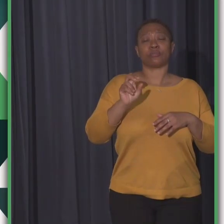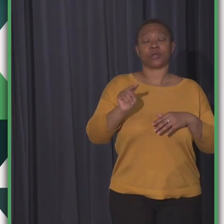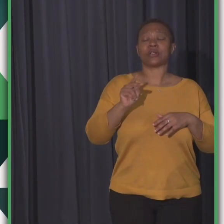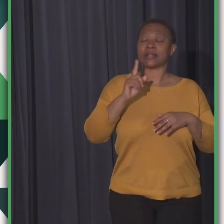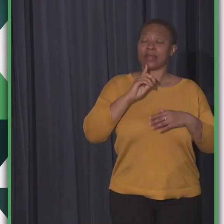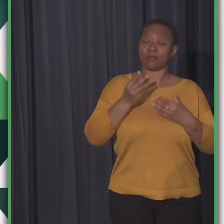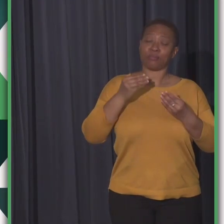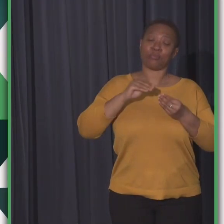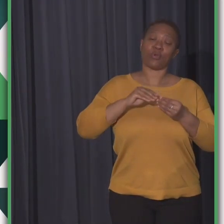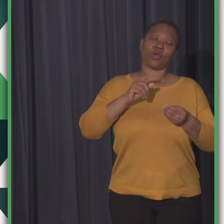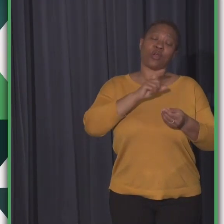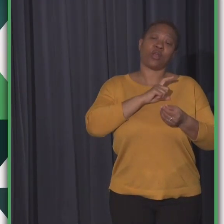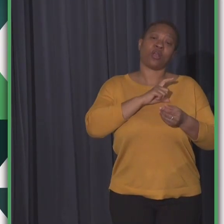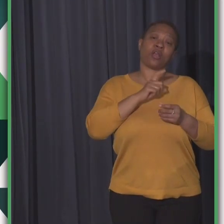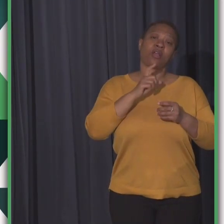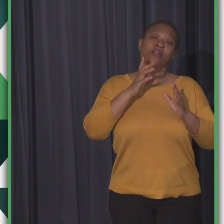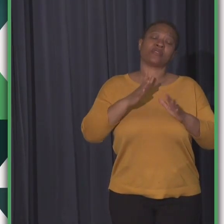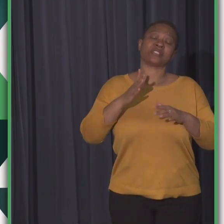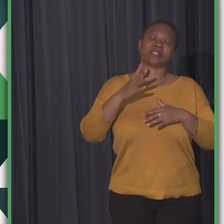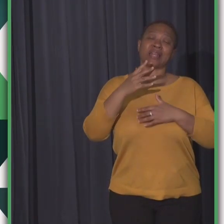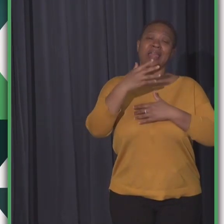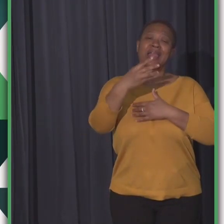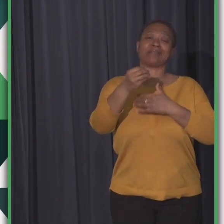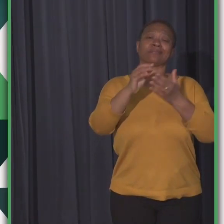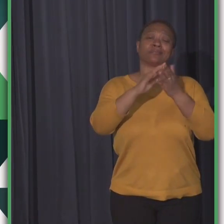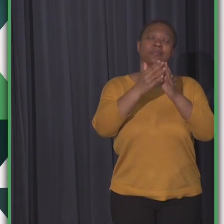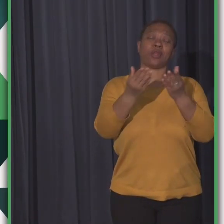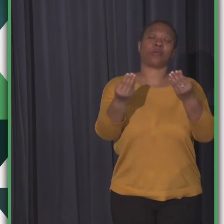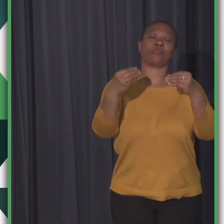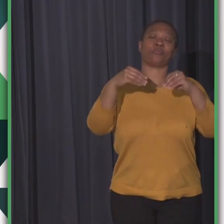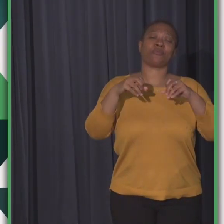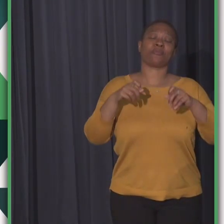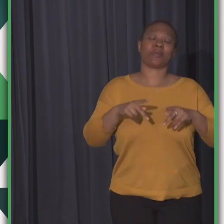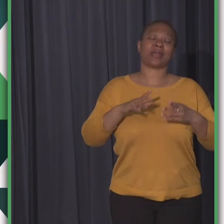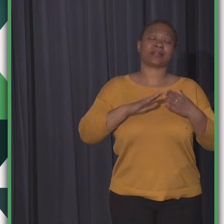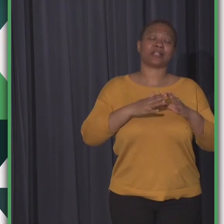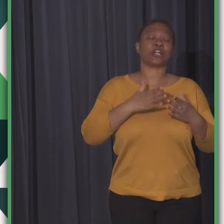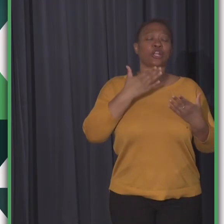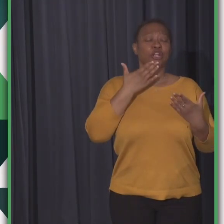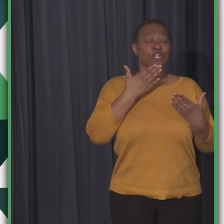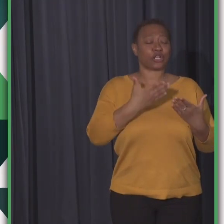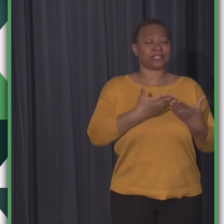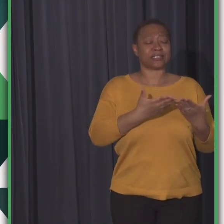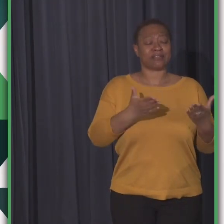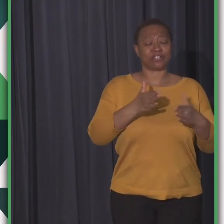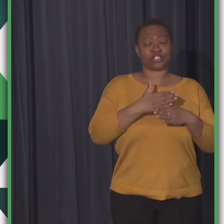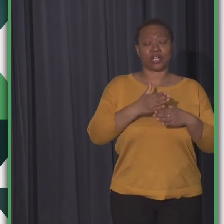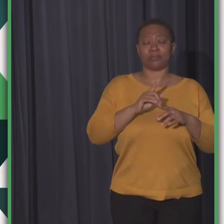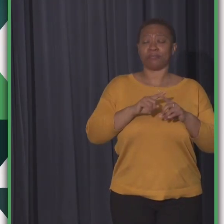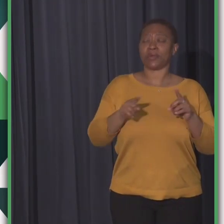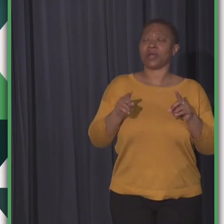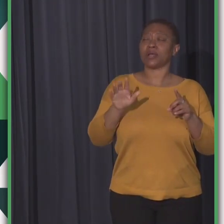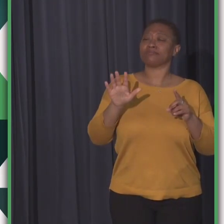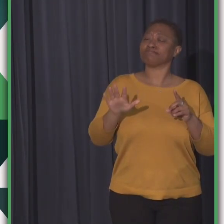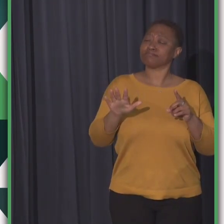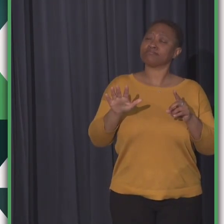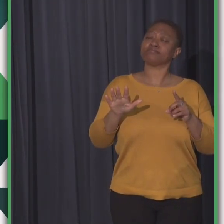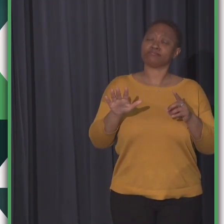more officers from the suburbs are moving back to Detroit. Good stuff you put out there on the floor. But I wanted to say